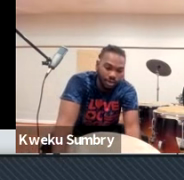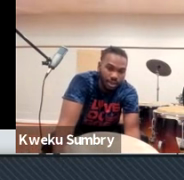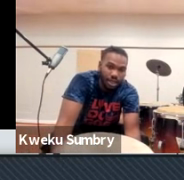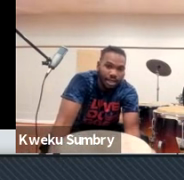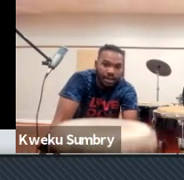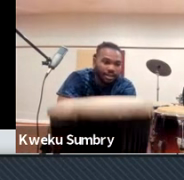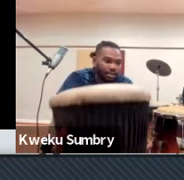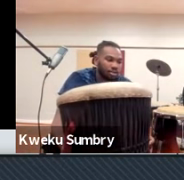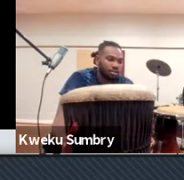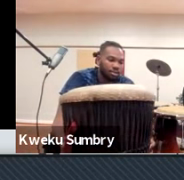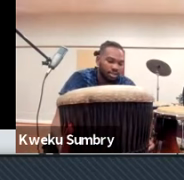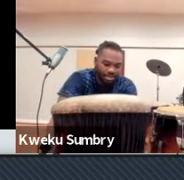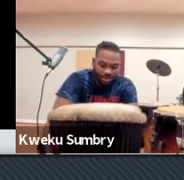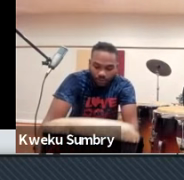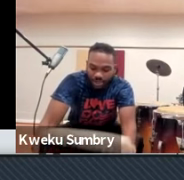drum.